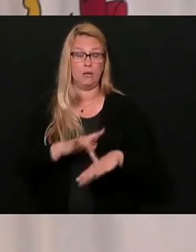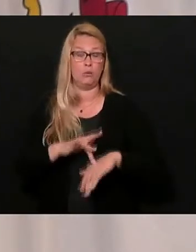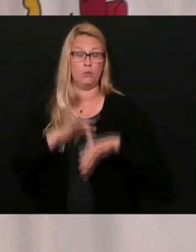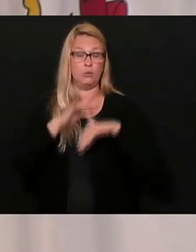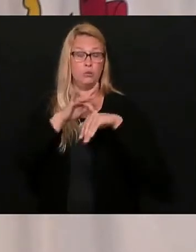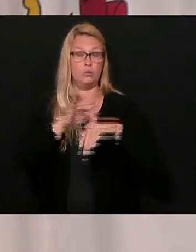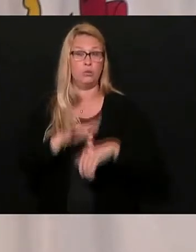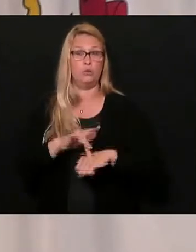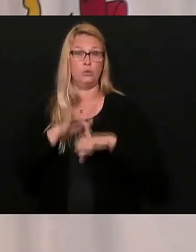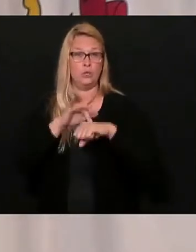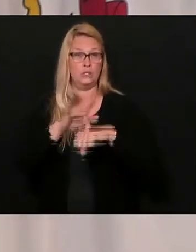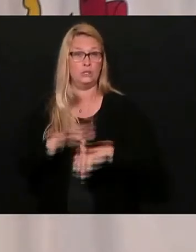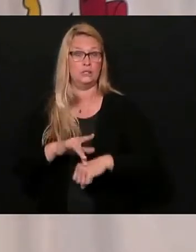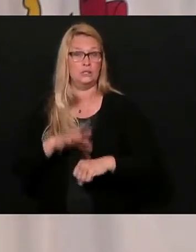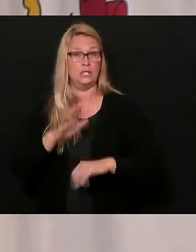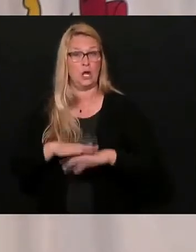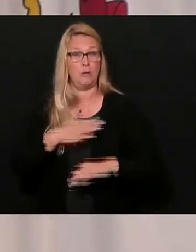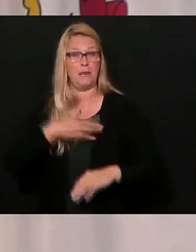just this: